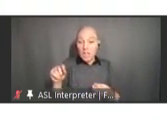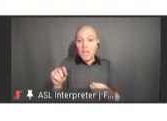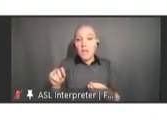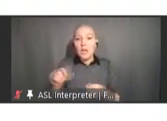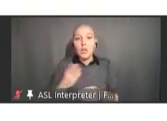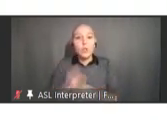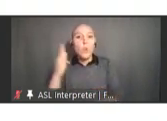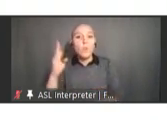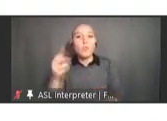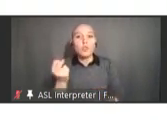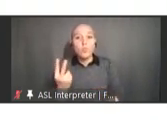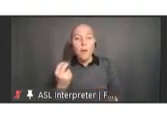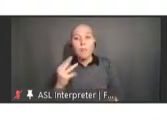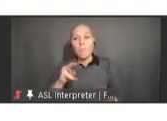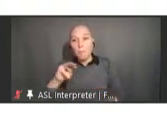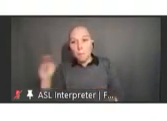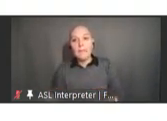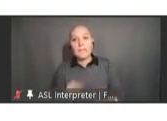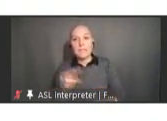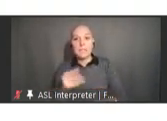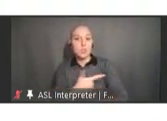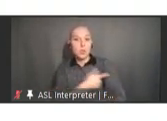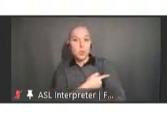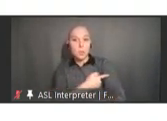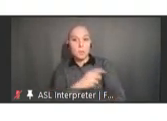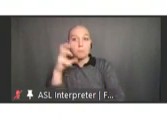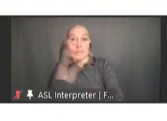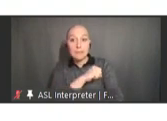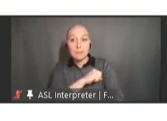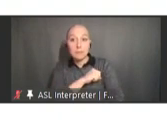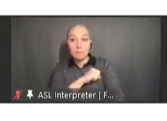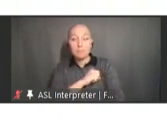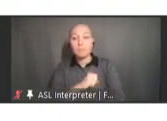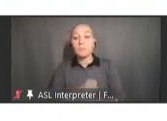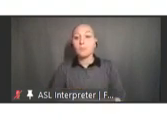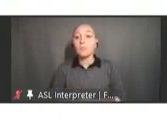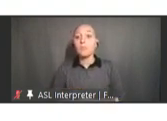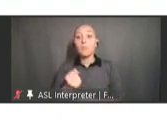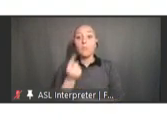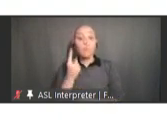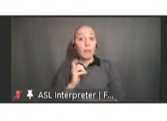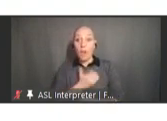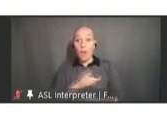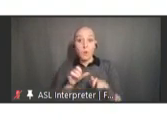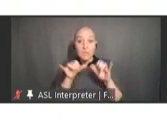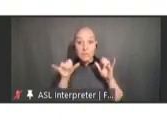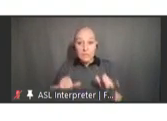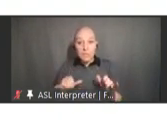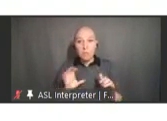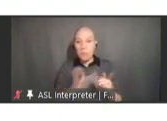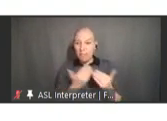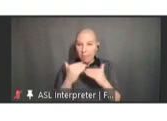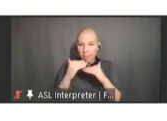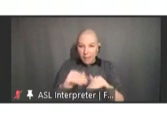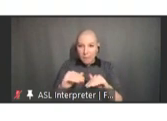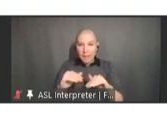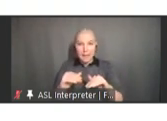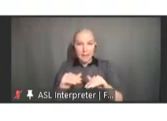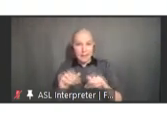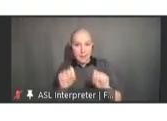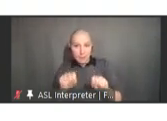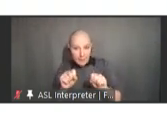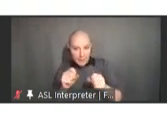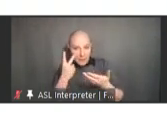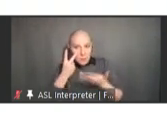doses. Although we don't have within our system such good visibility on it, it's also indisputable